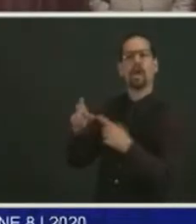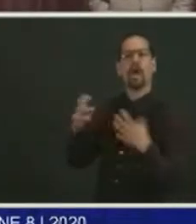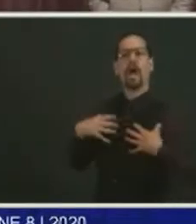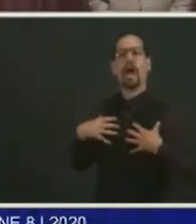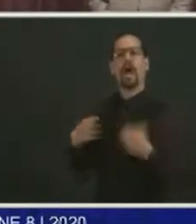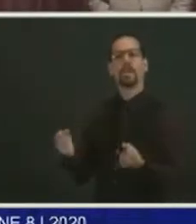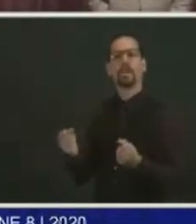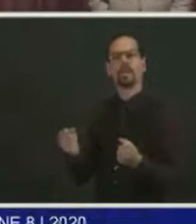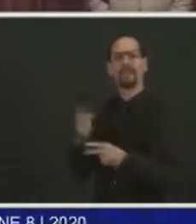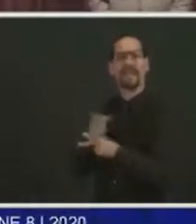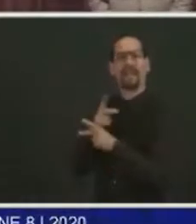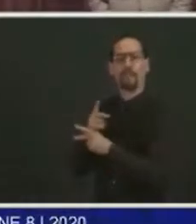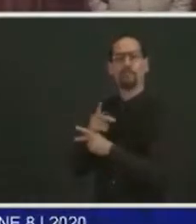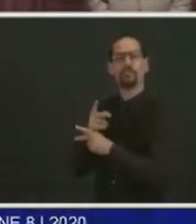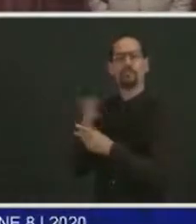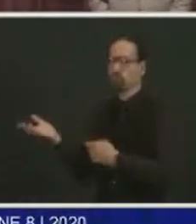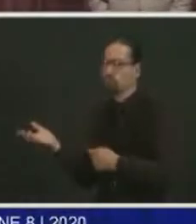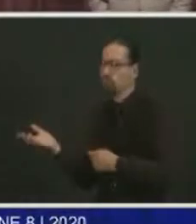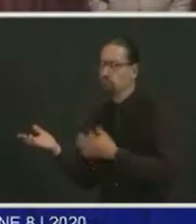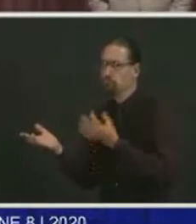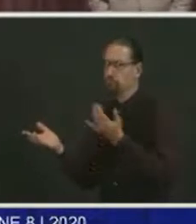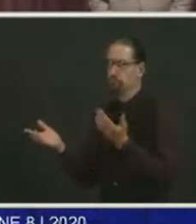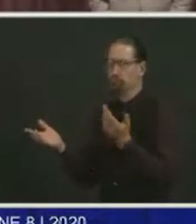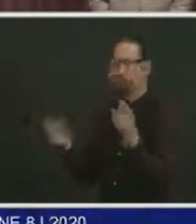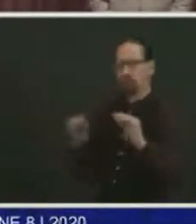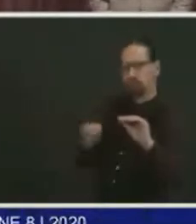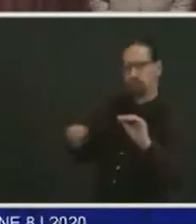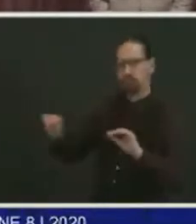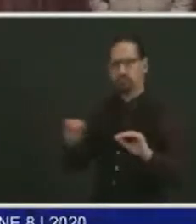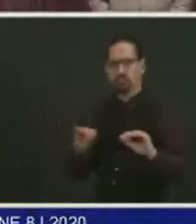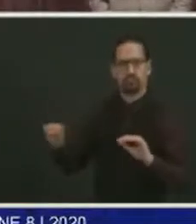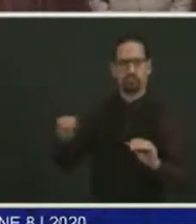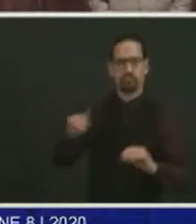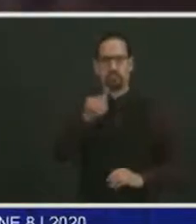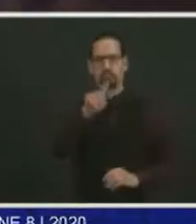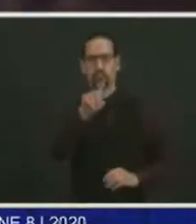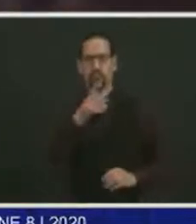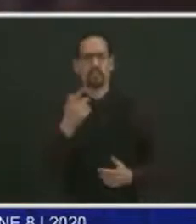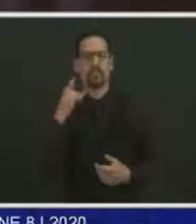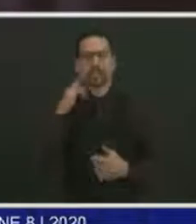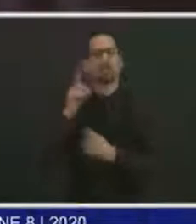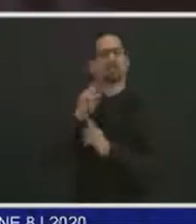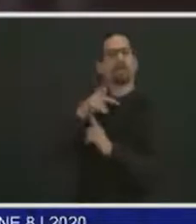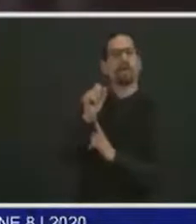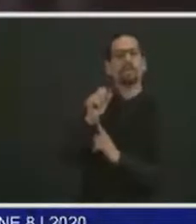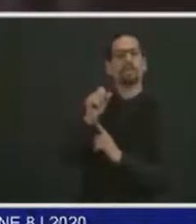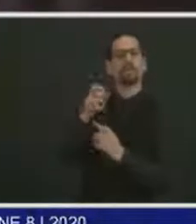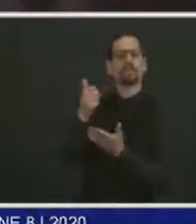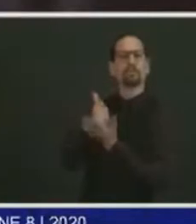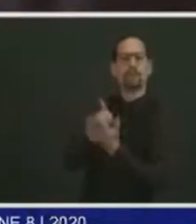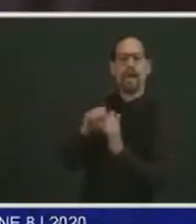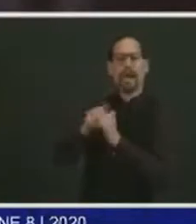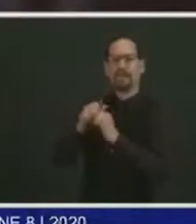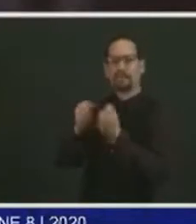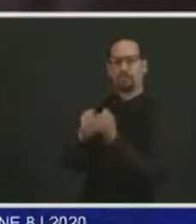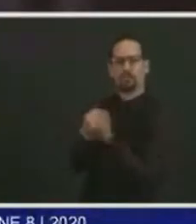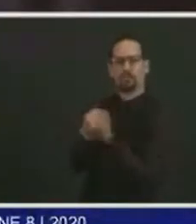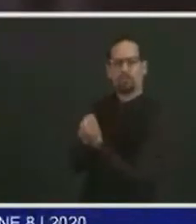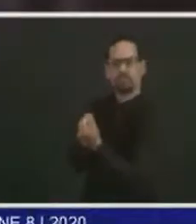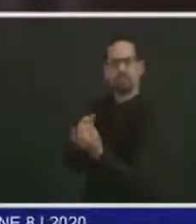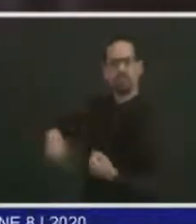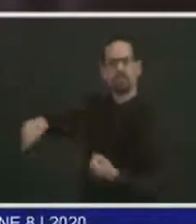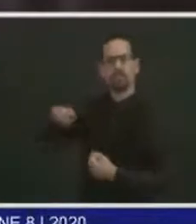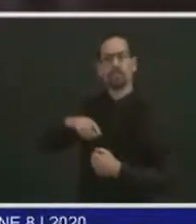to health for things like drugs or other types of interventions. I'm not, look, I would